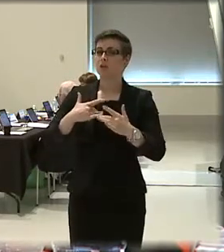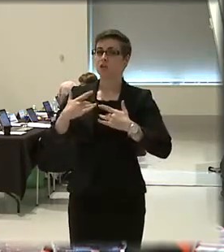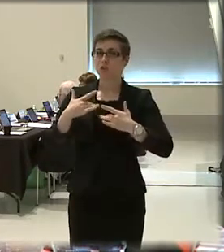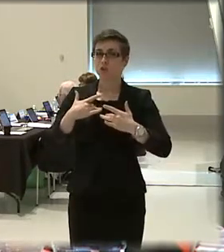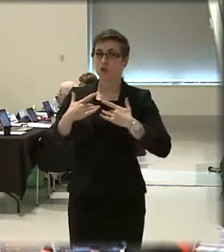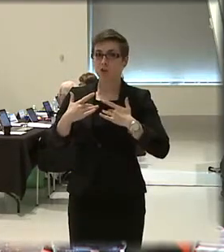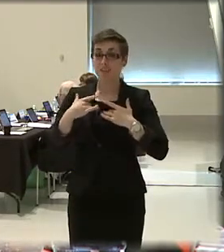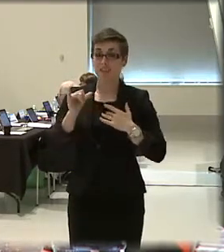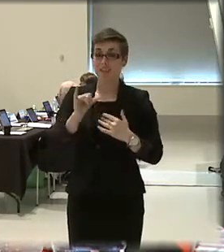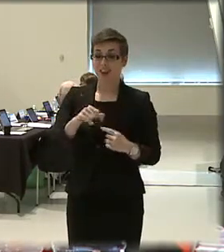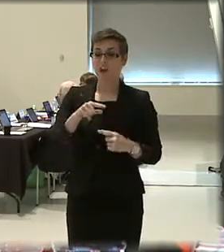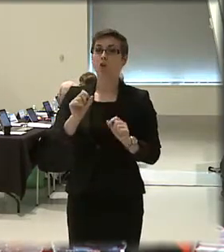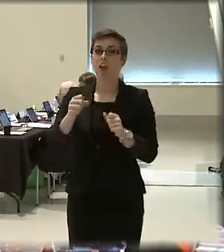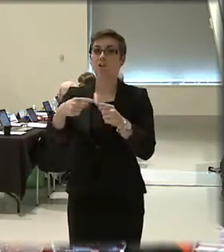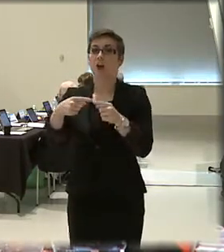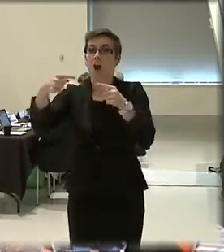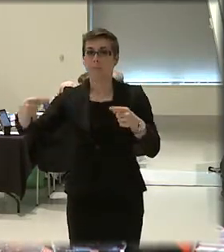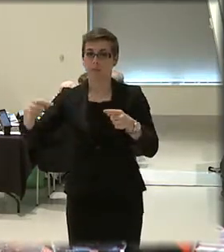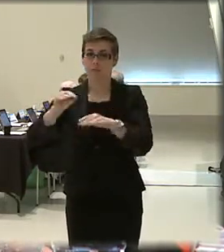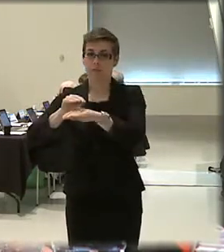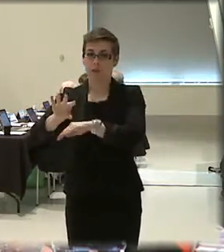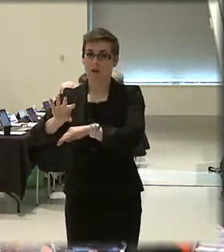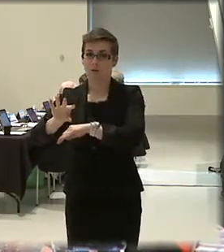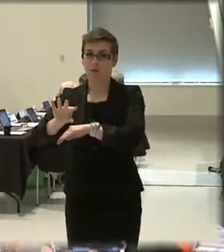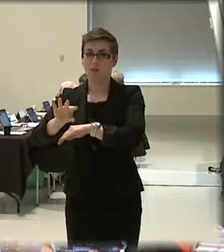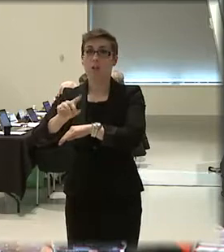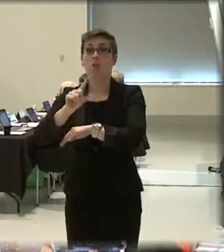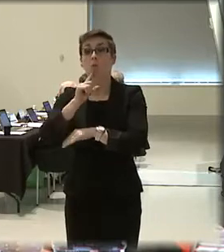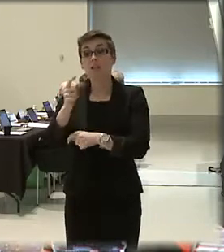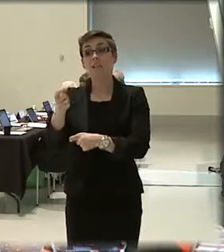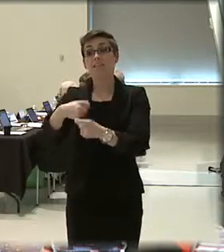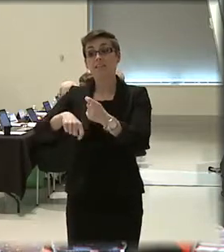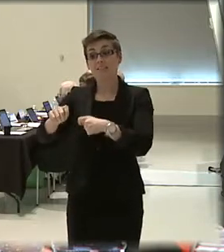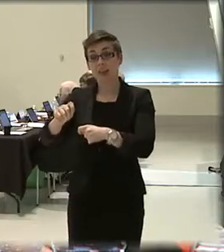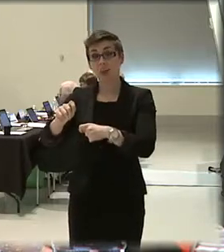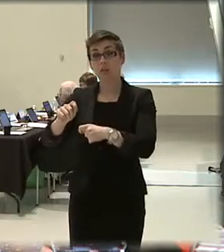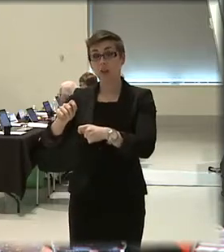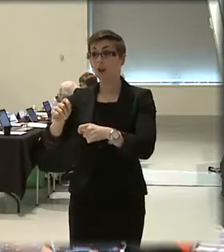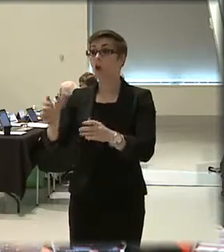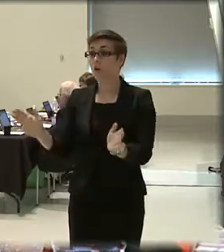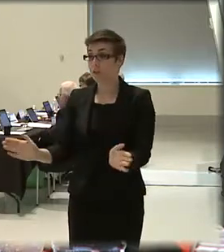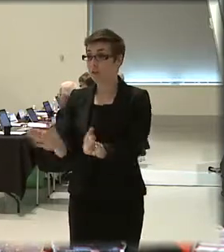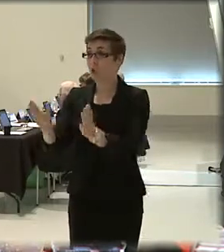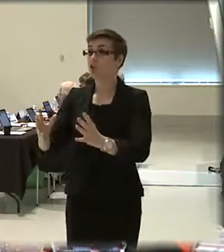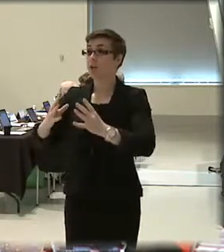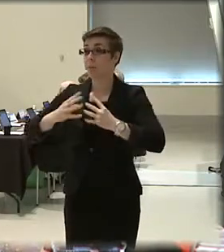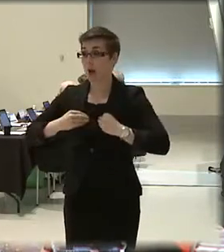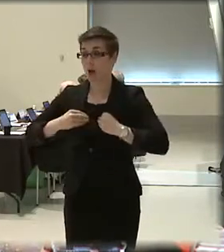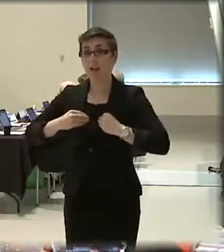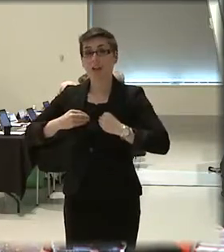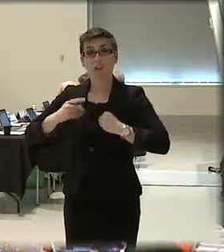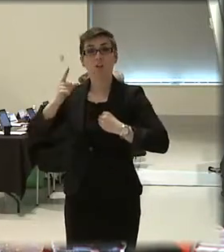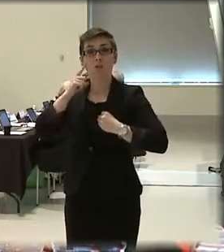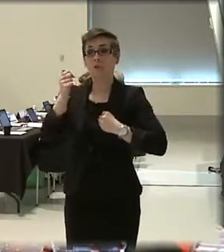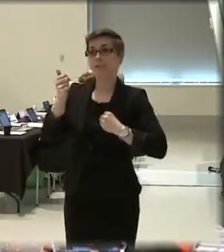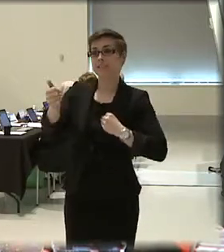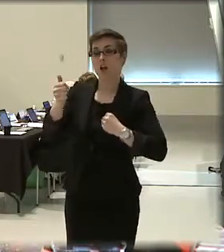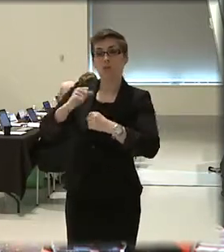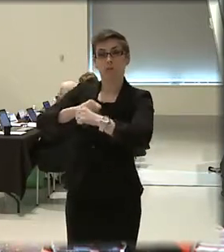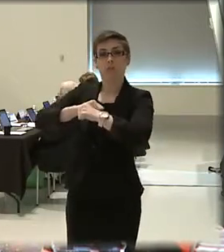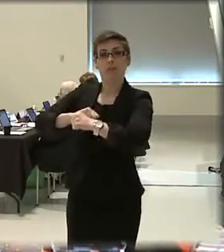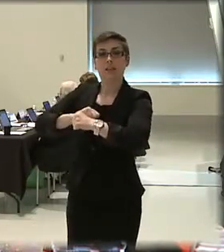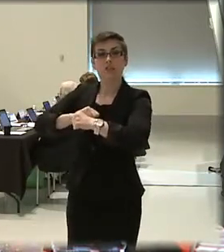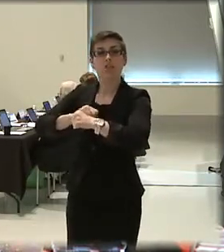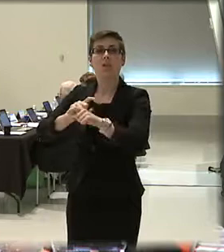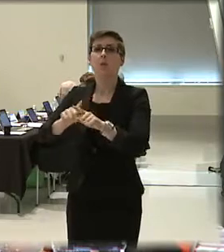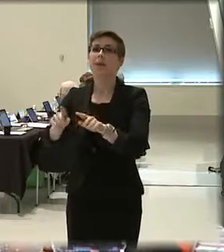could have the adverse effect of encouraging buy-in for body cams for the use of self-preservation instead of for the use